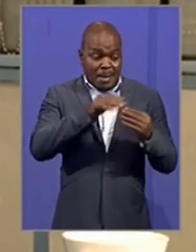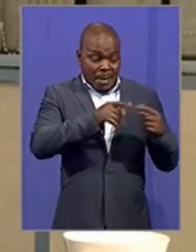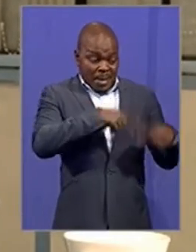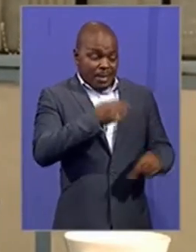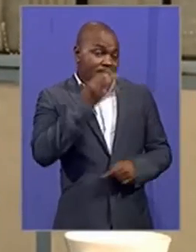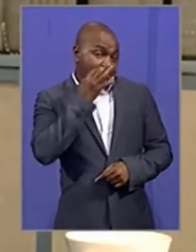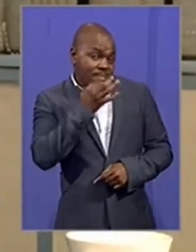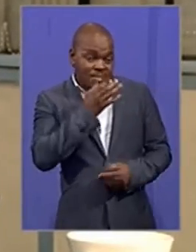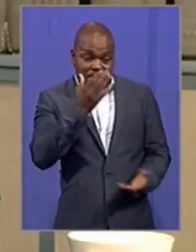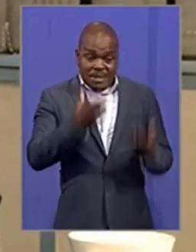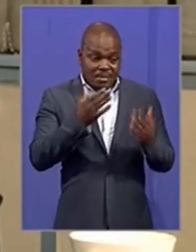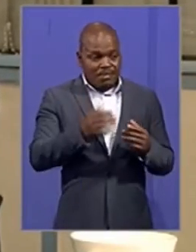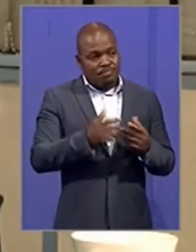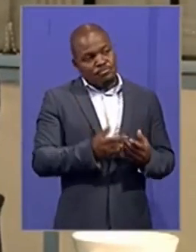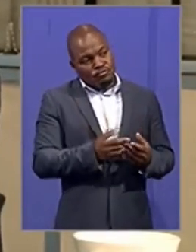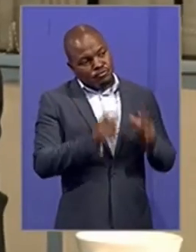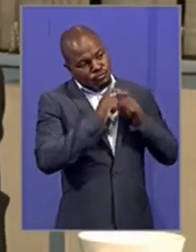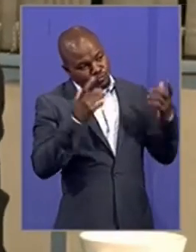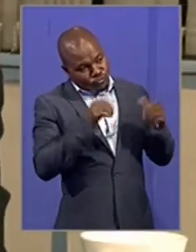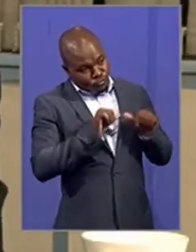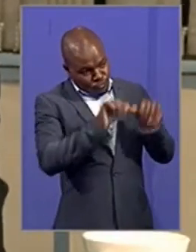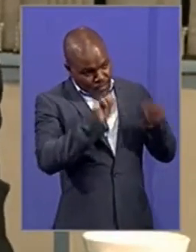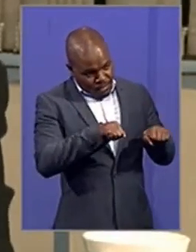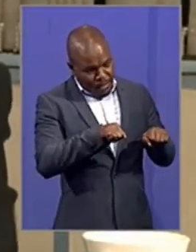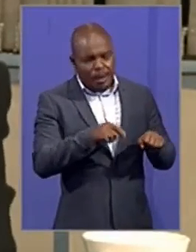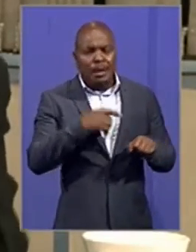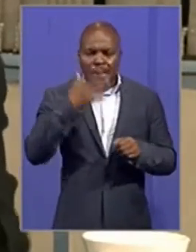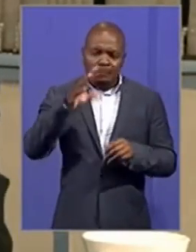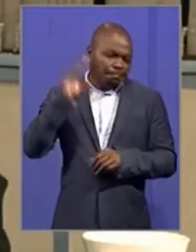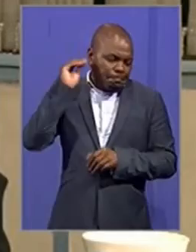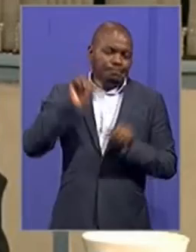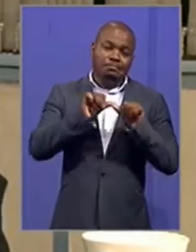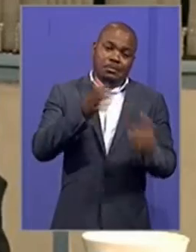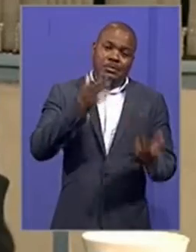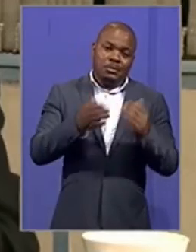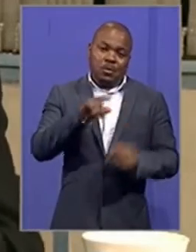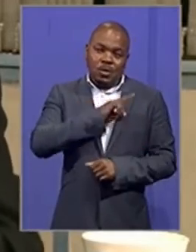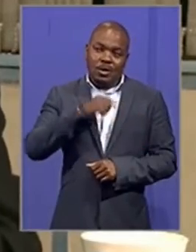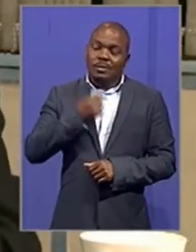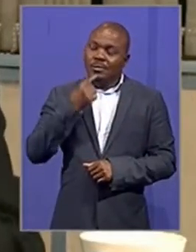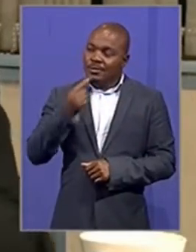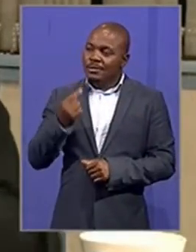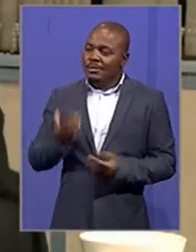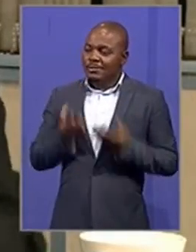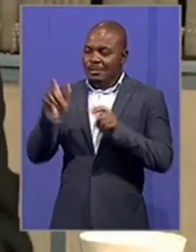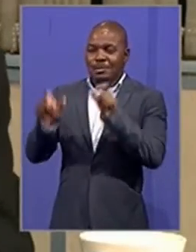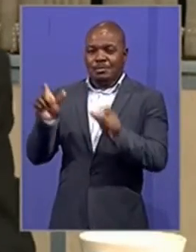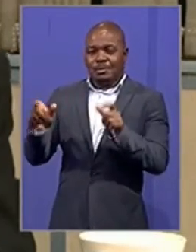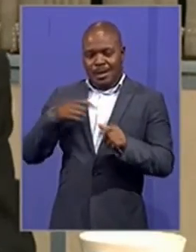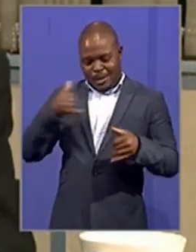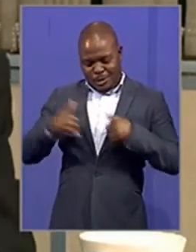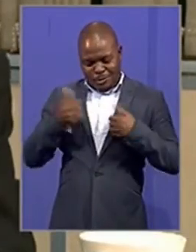say, Mfunis, please carry on, I have to consider what they are saying, because I spoke about saving the people and enjoy saving people.